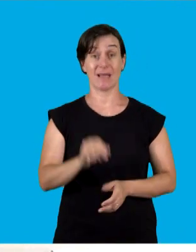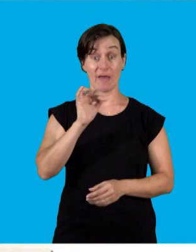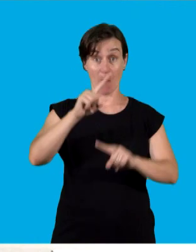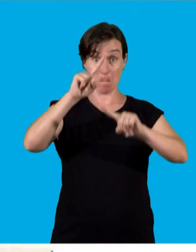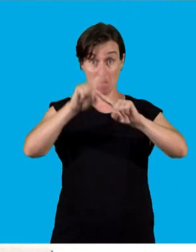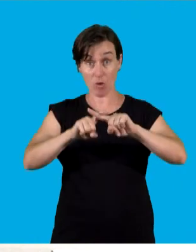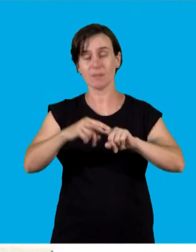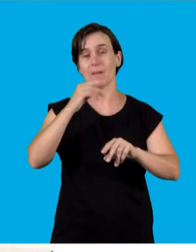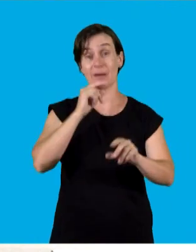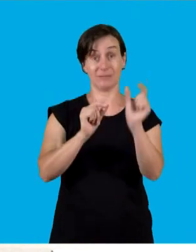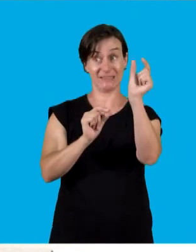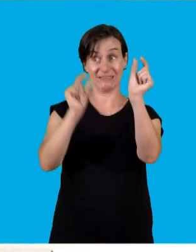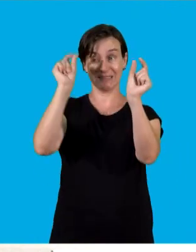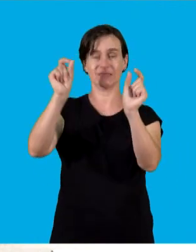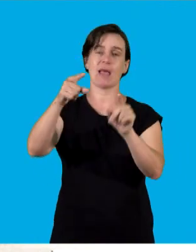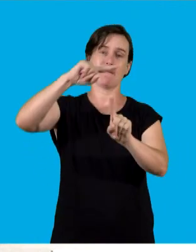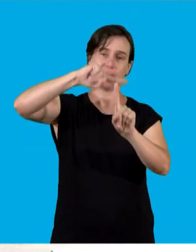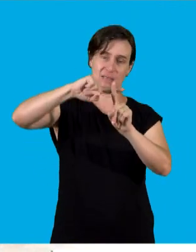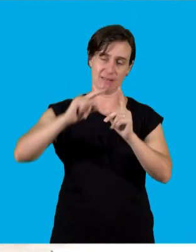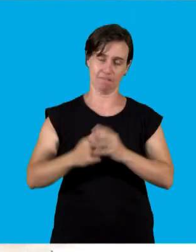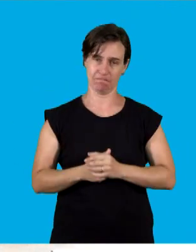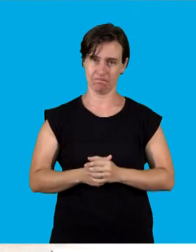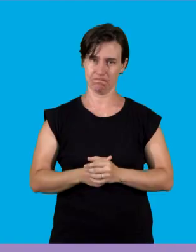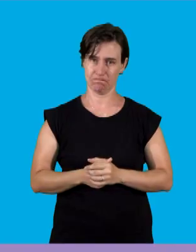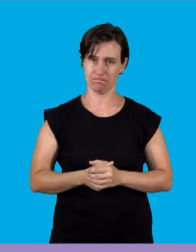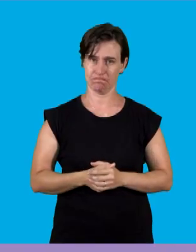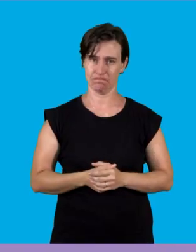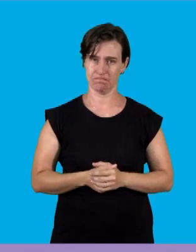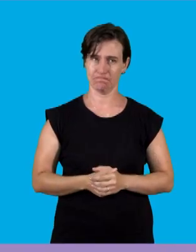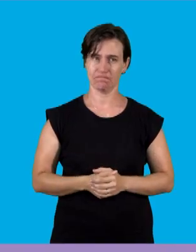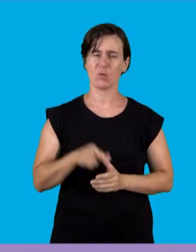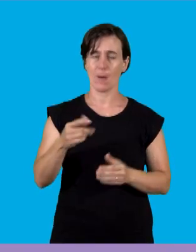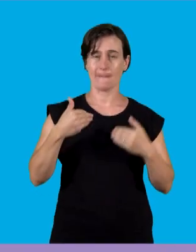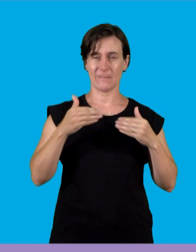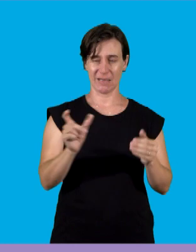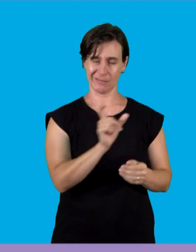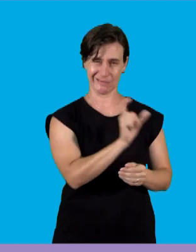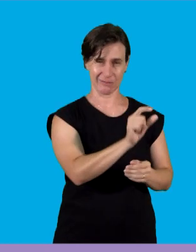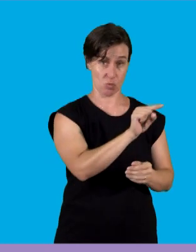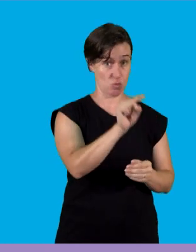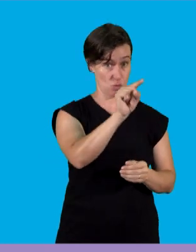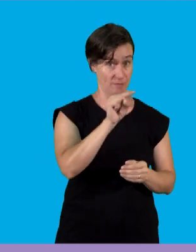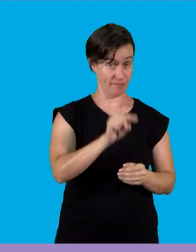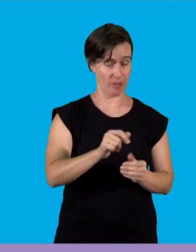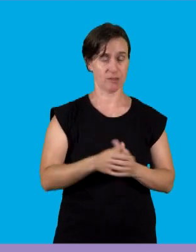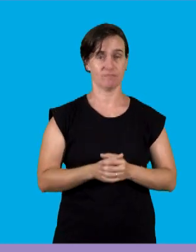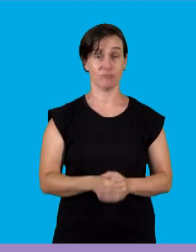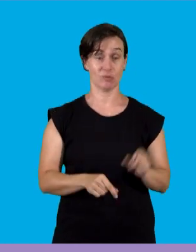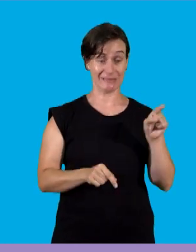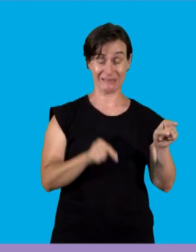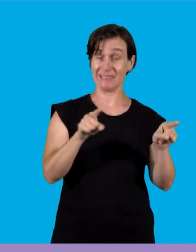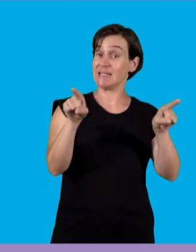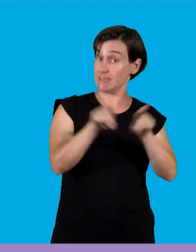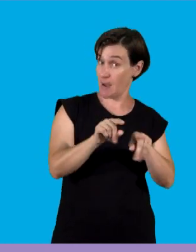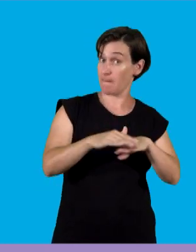we are going to add the exponents. So let's start with dividing the powers of the same